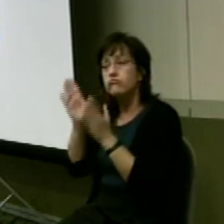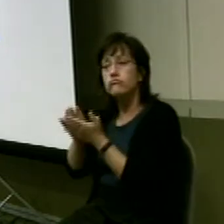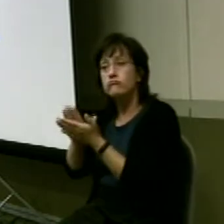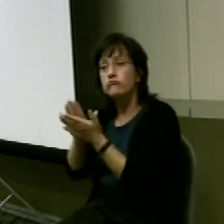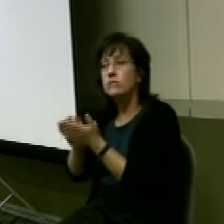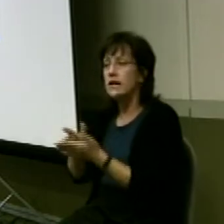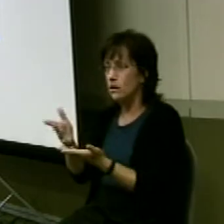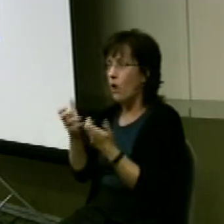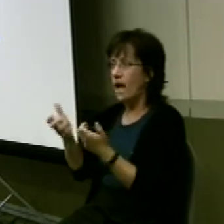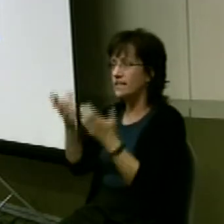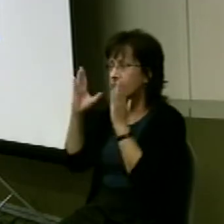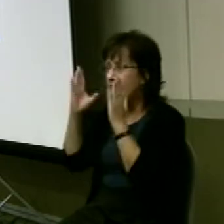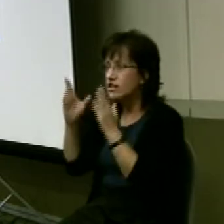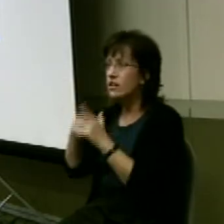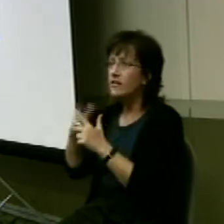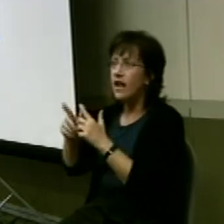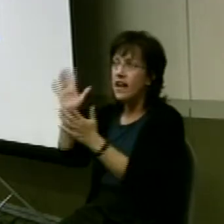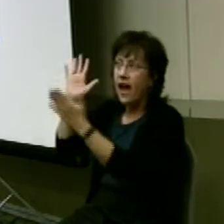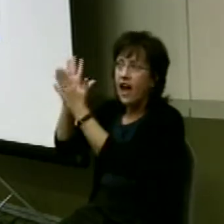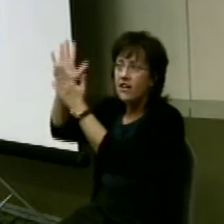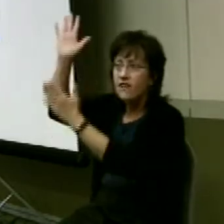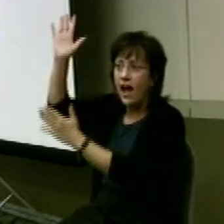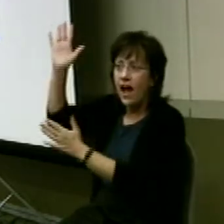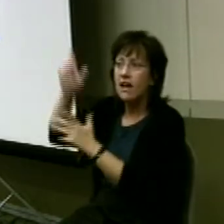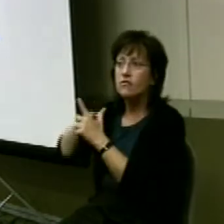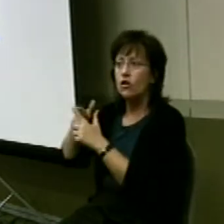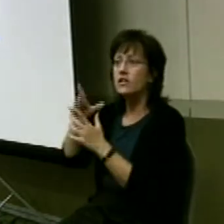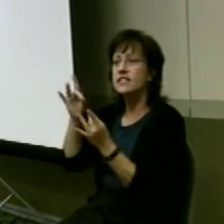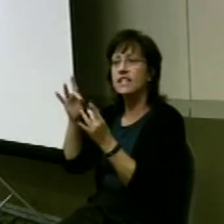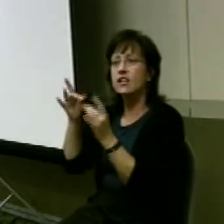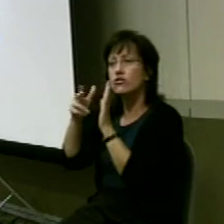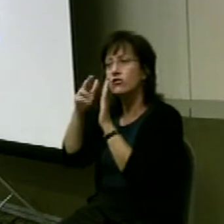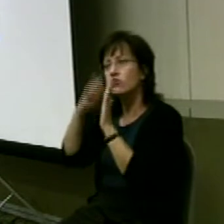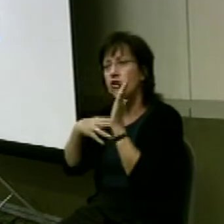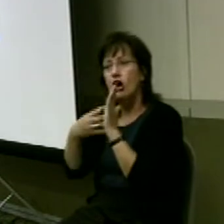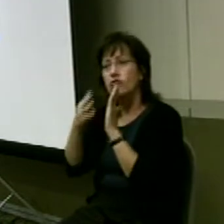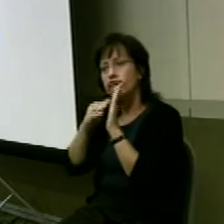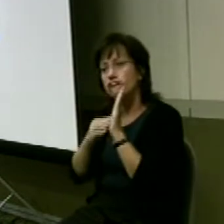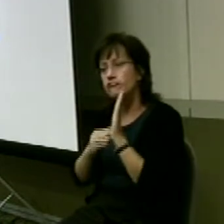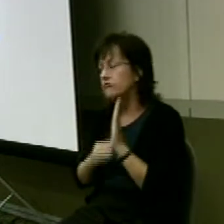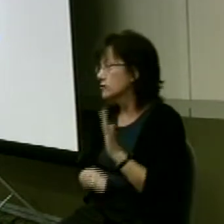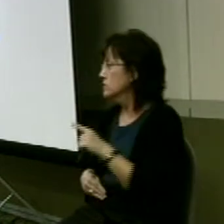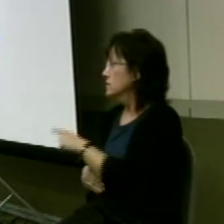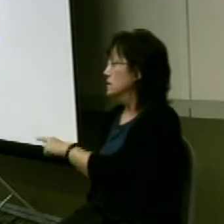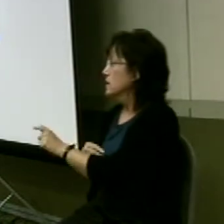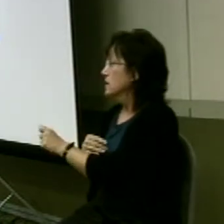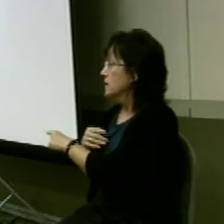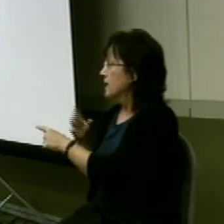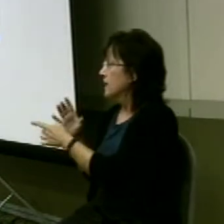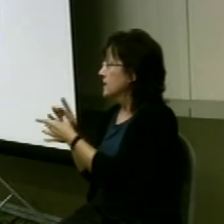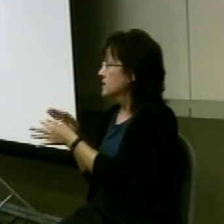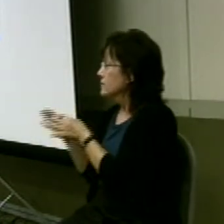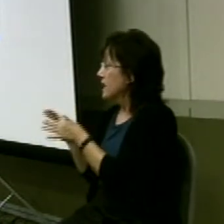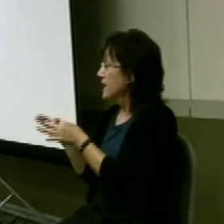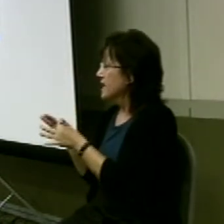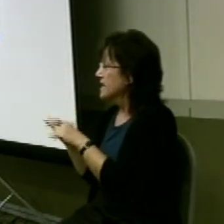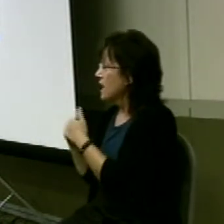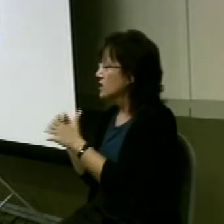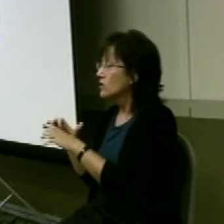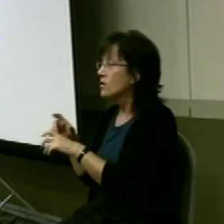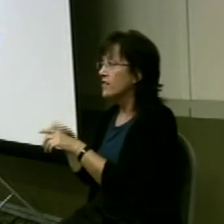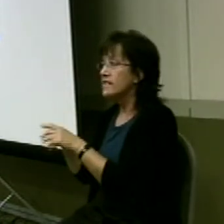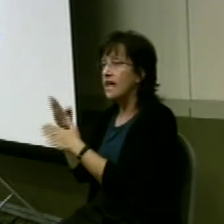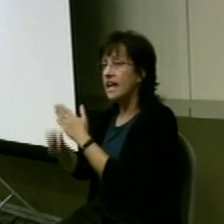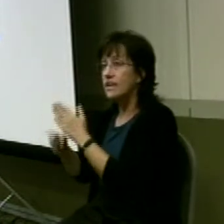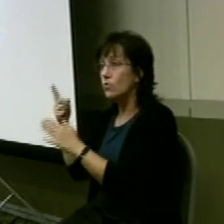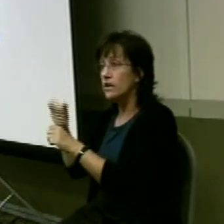he wanted that attention, high fives, sticker charts, and then, again, the preferred activities. How did he do after this? Explain a